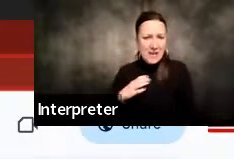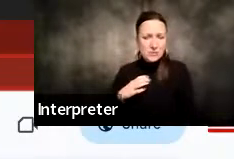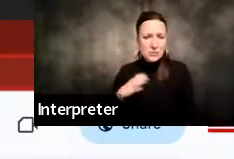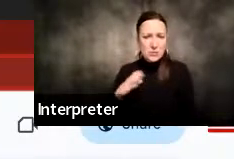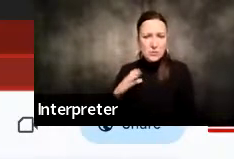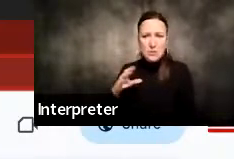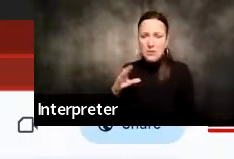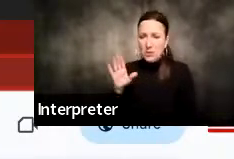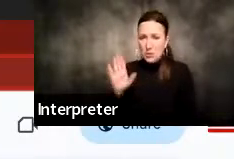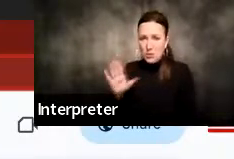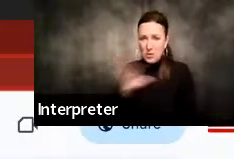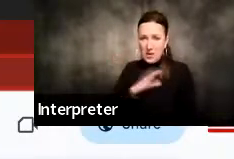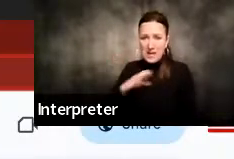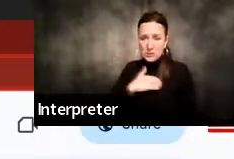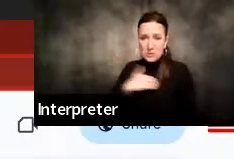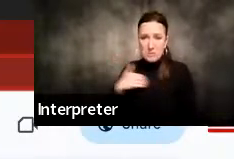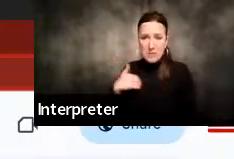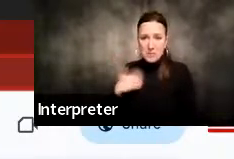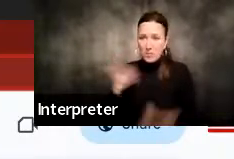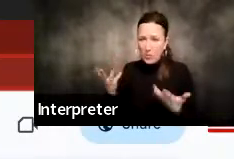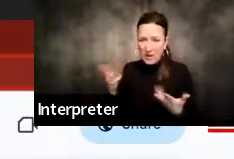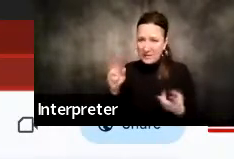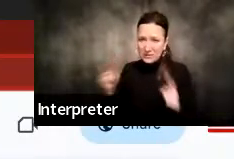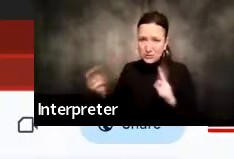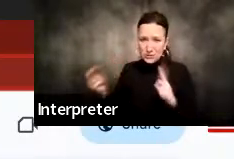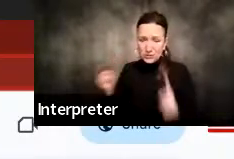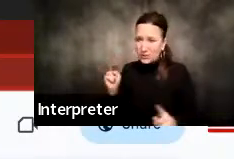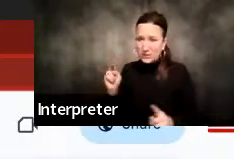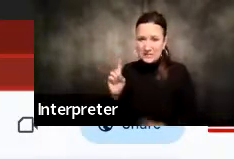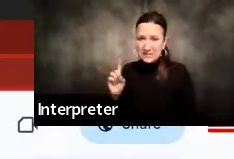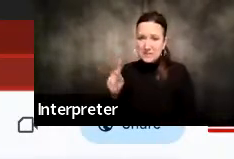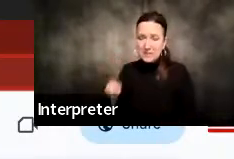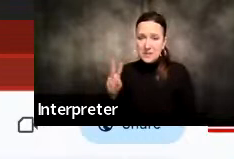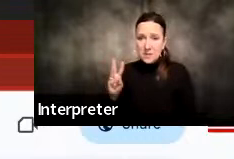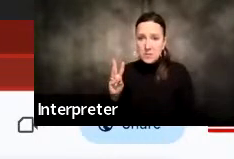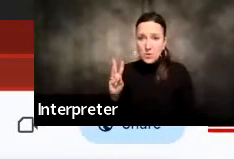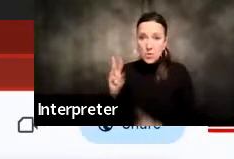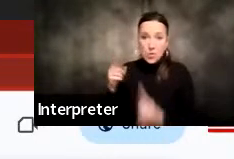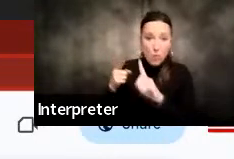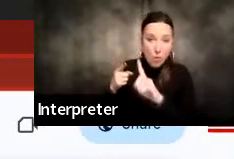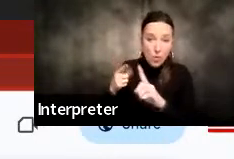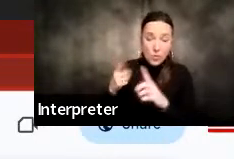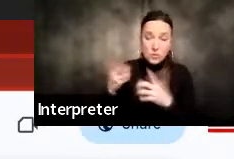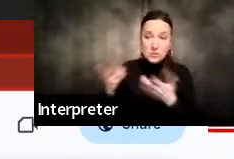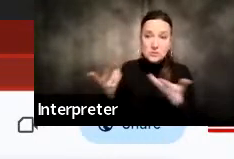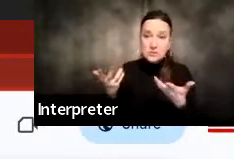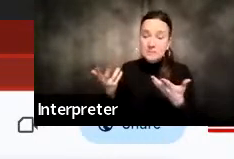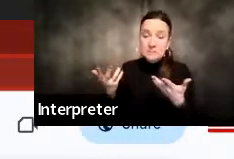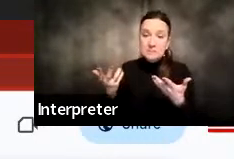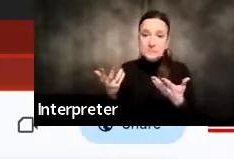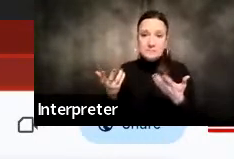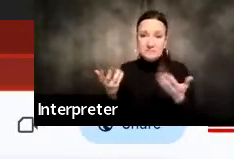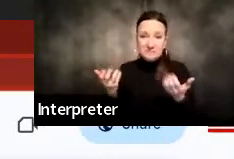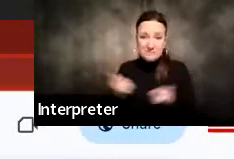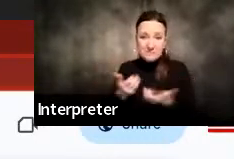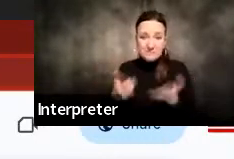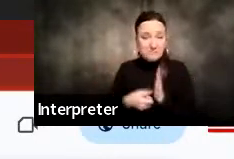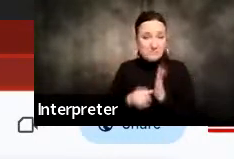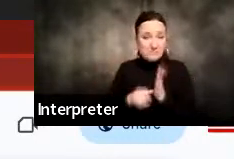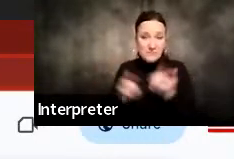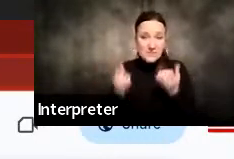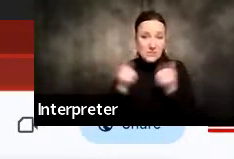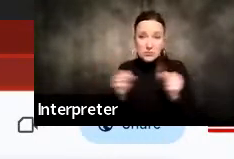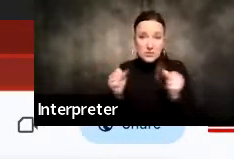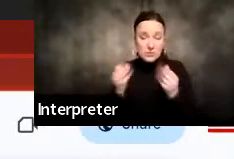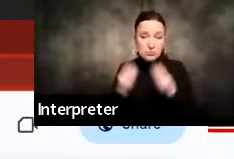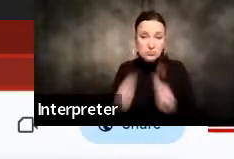of DPW? Any goals or points that he's trying to